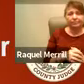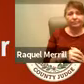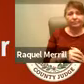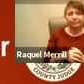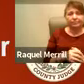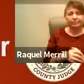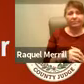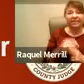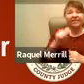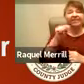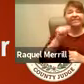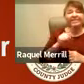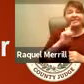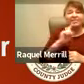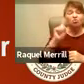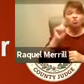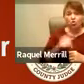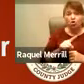This order